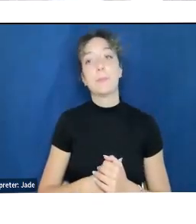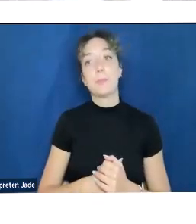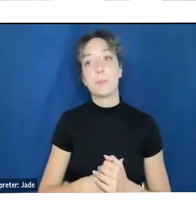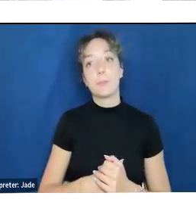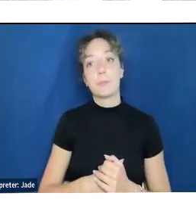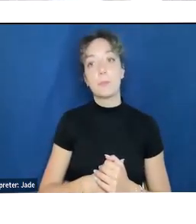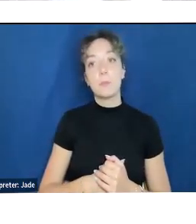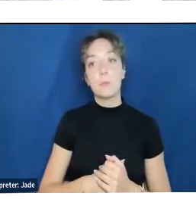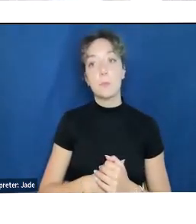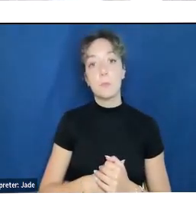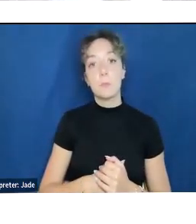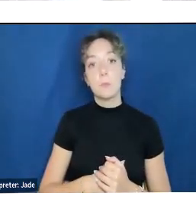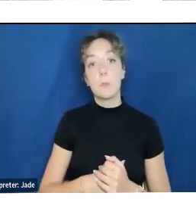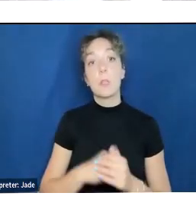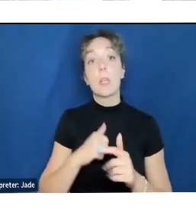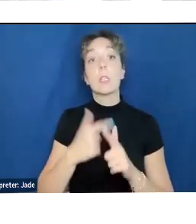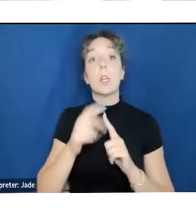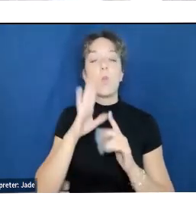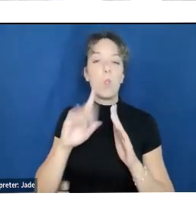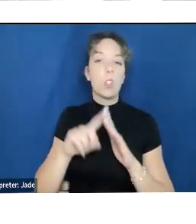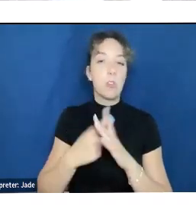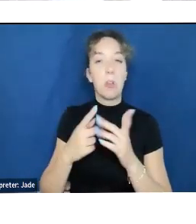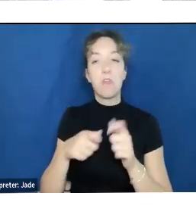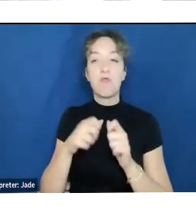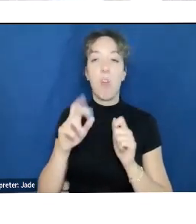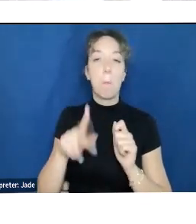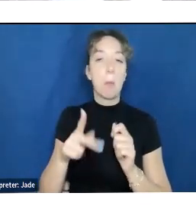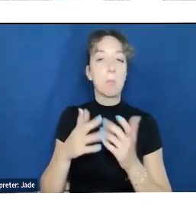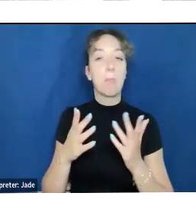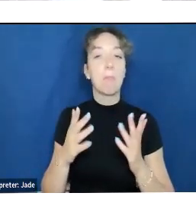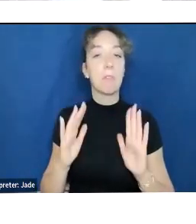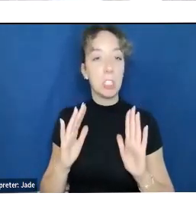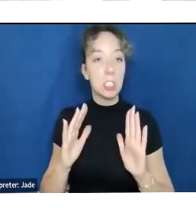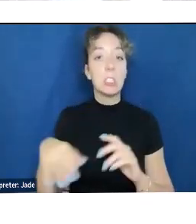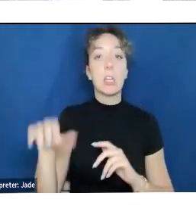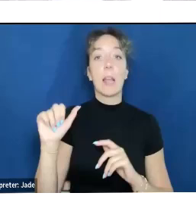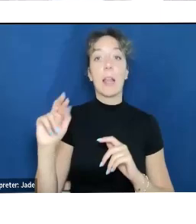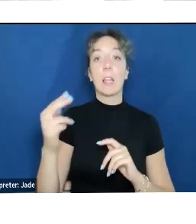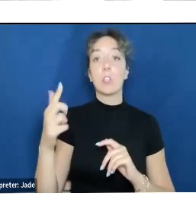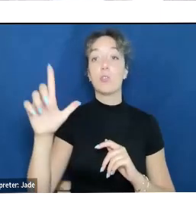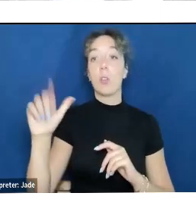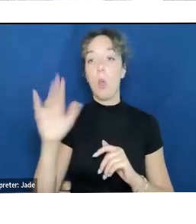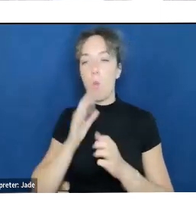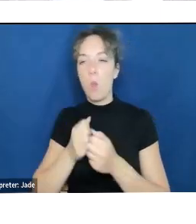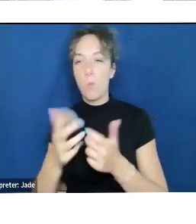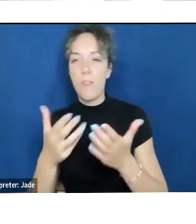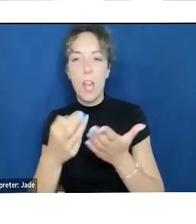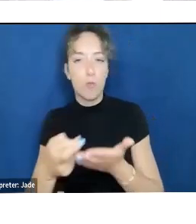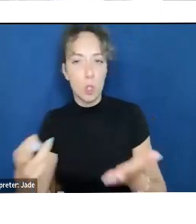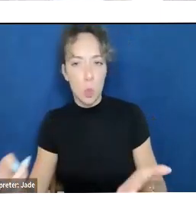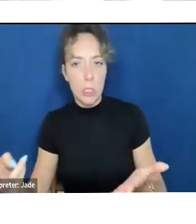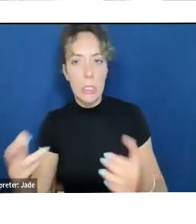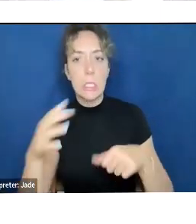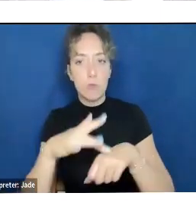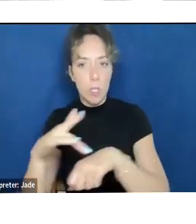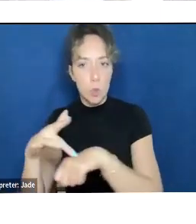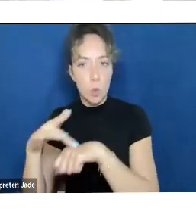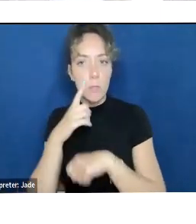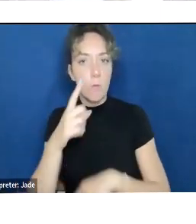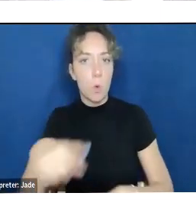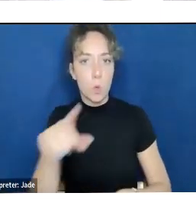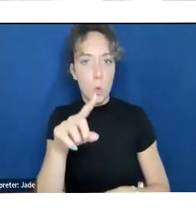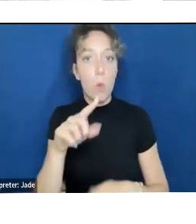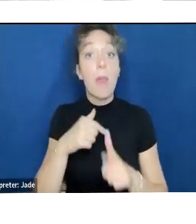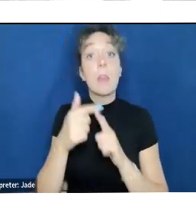As we begin the wrap up, we'll have Angela provide resources, and then we will display